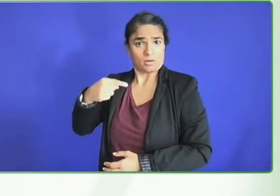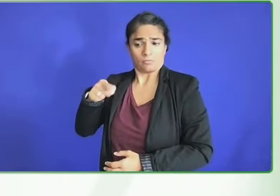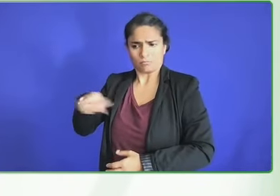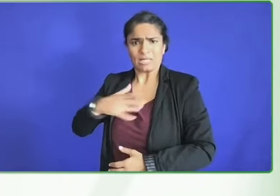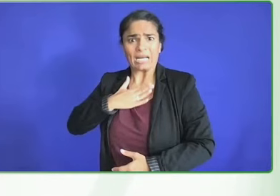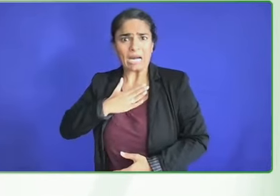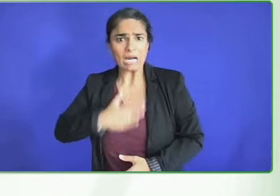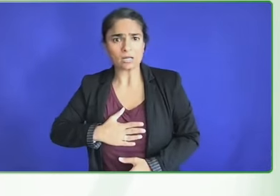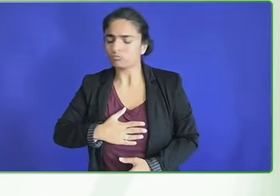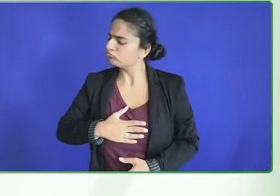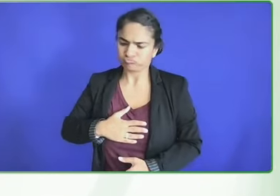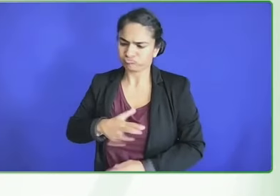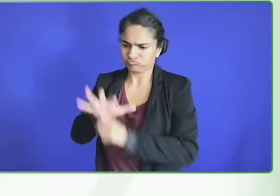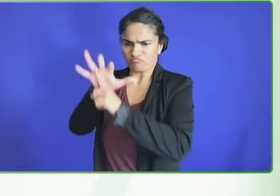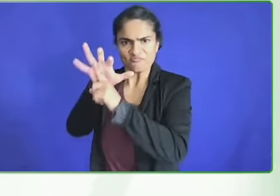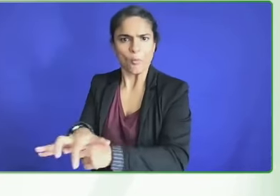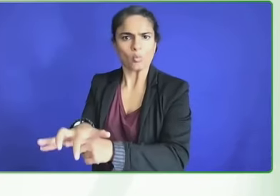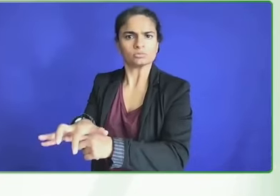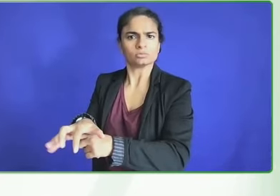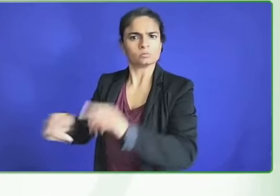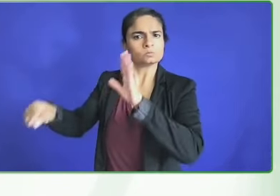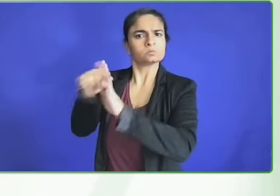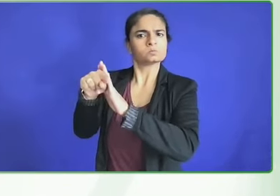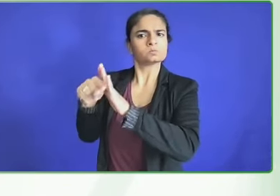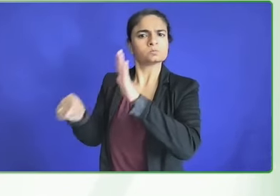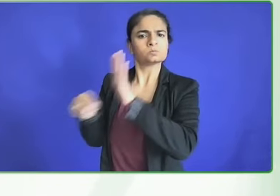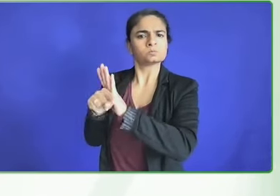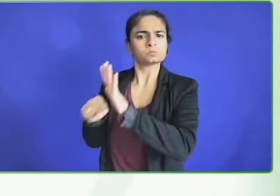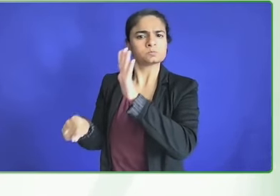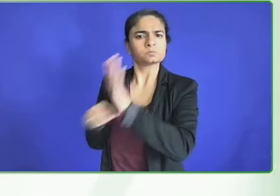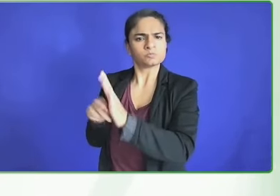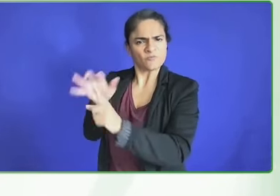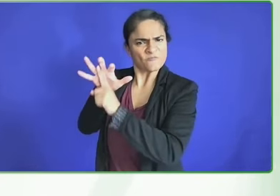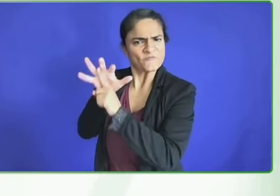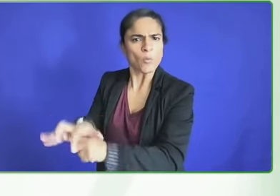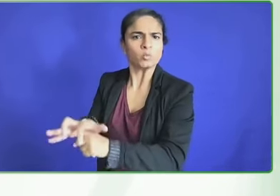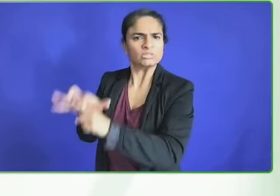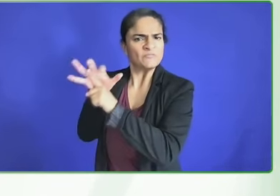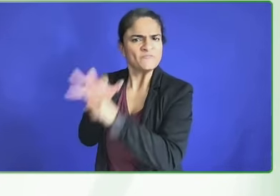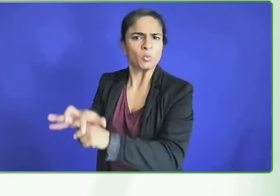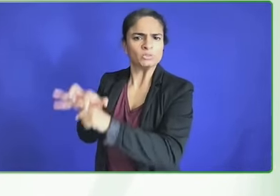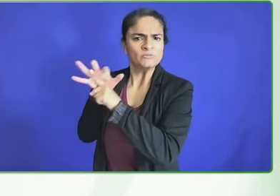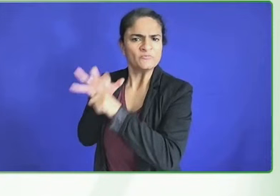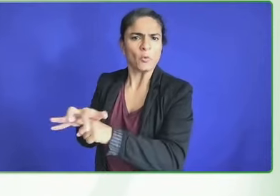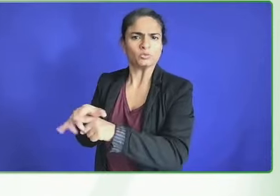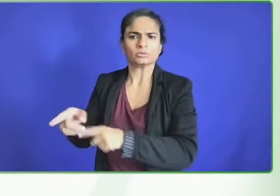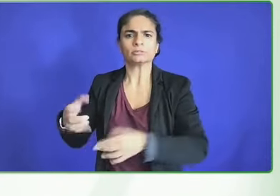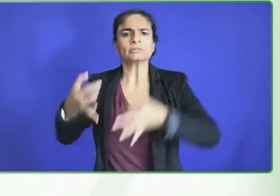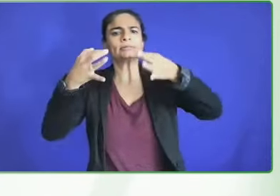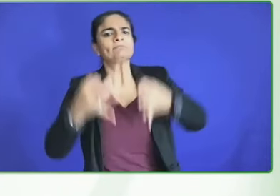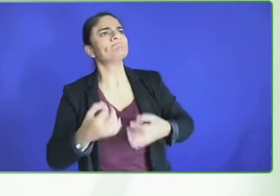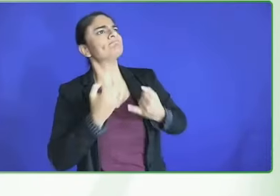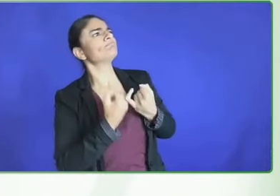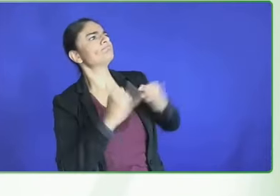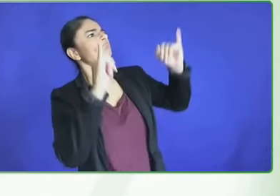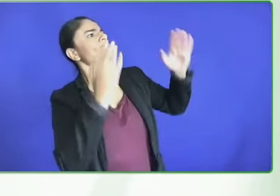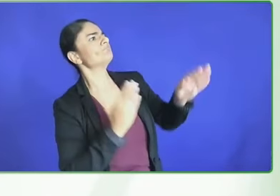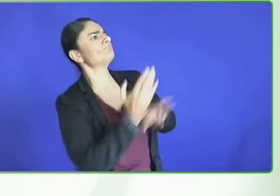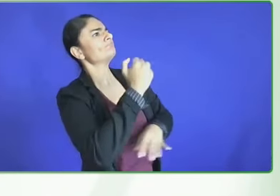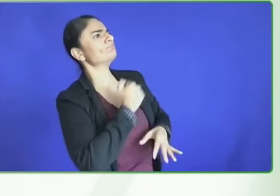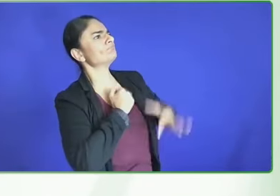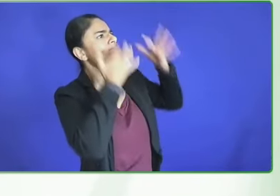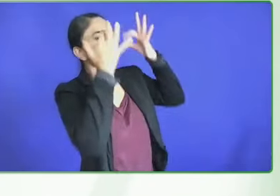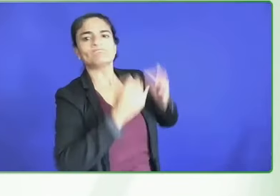assisted decision-making will bring about positive changes in the lives of many Irish people. The proposed legislation will